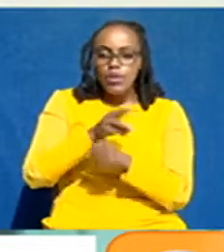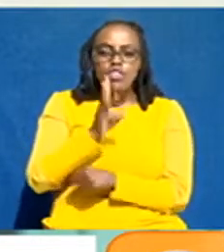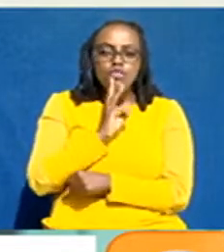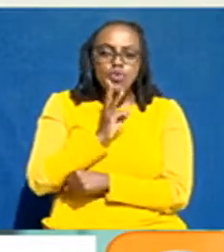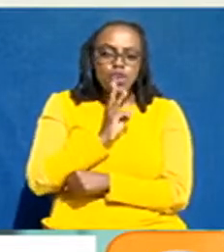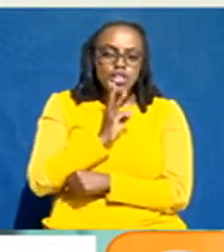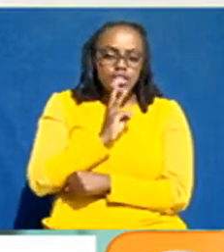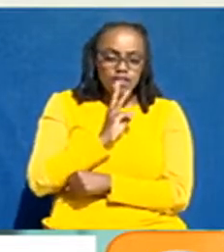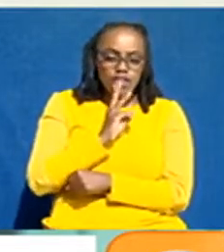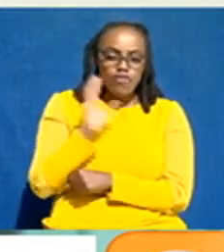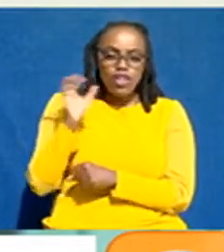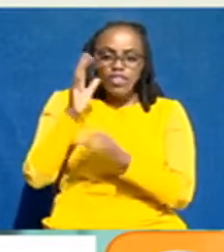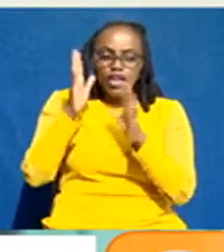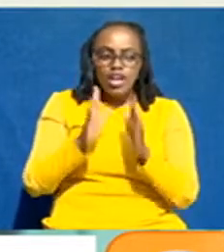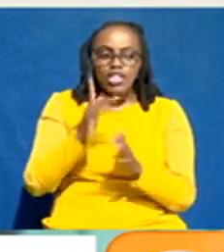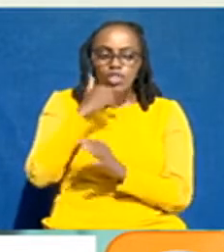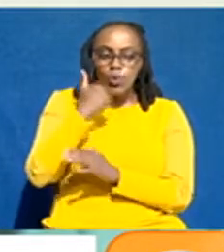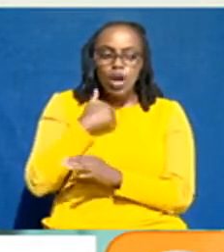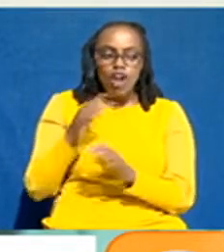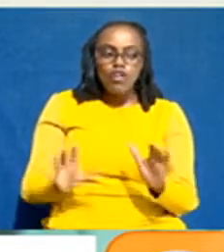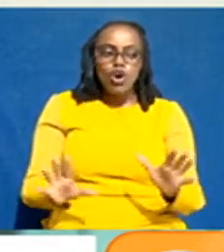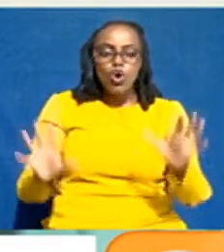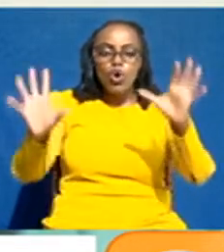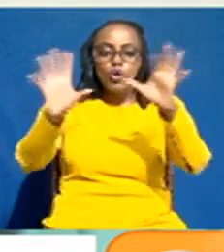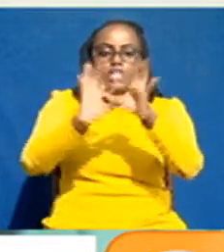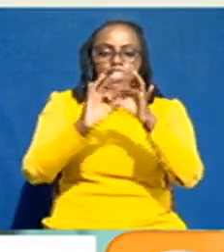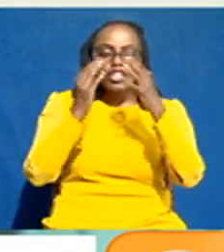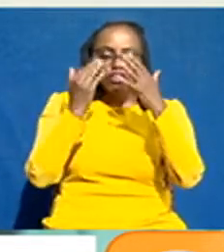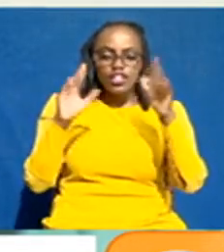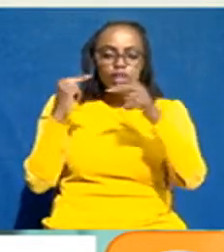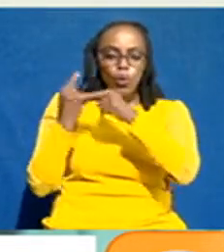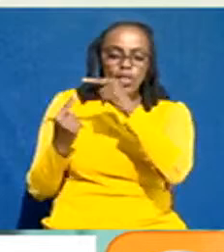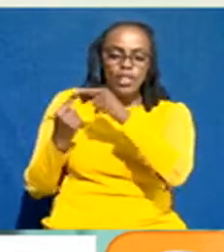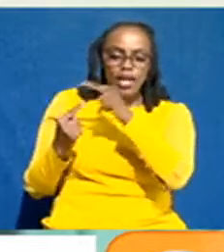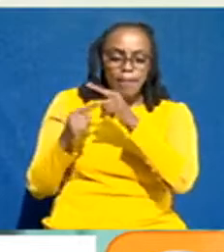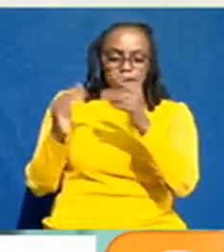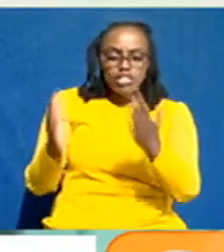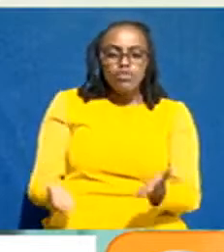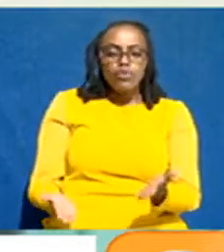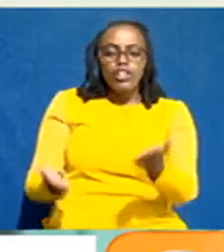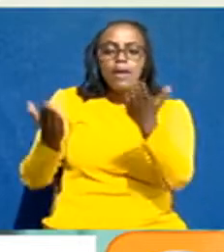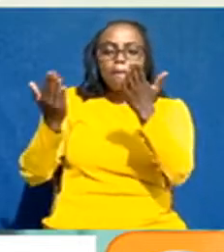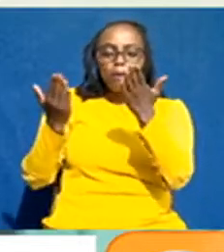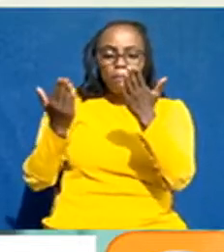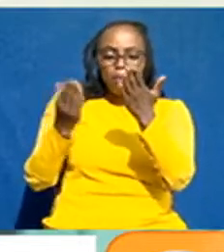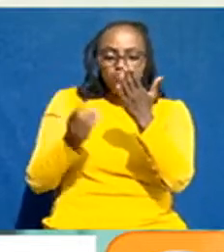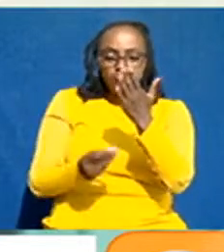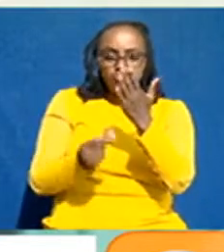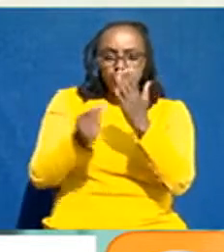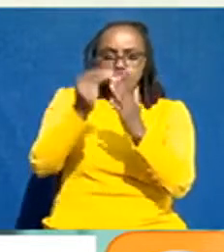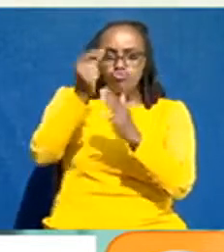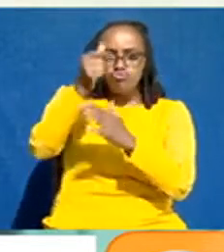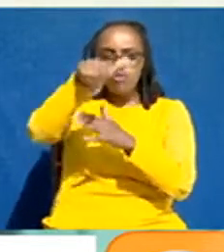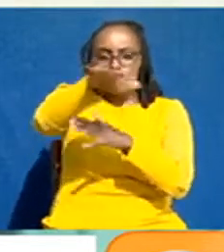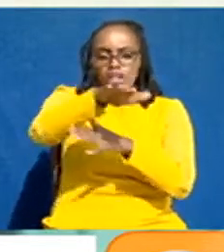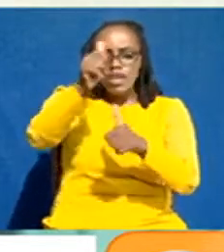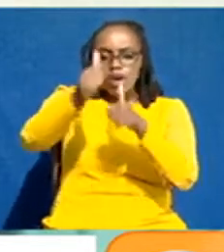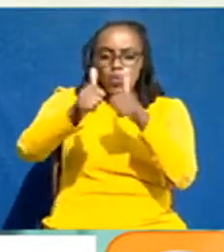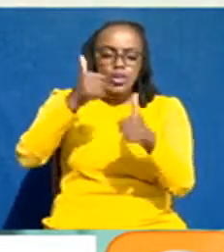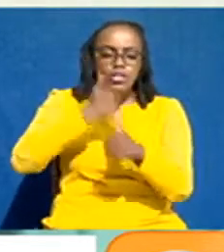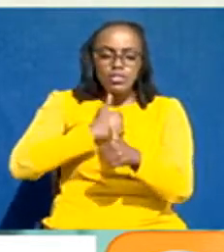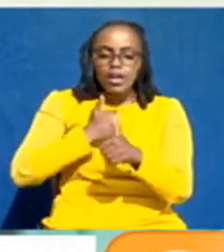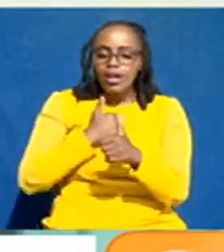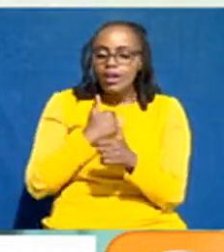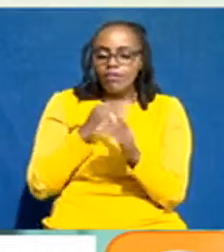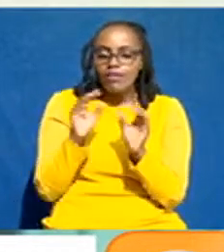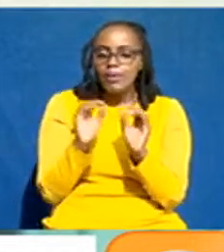with that water, the customers who are already connected will experience improved flows, and areas that have not been